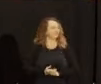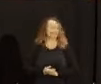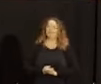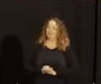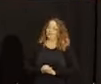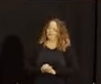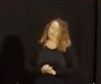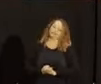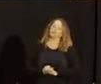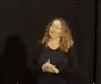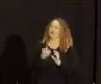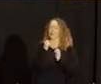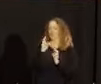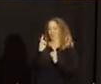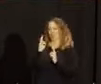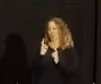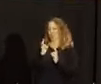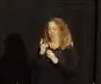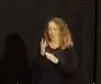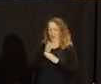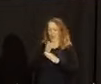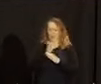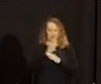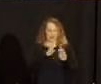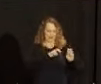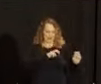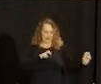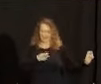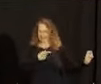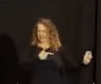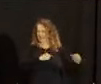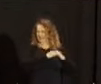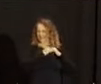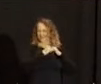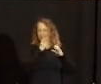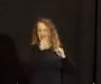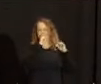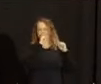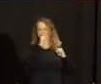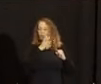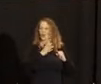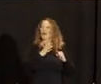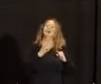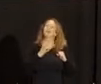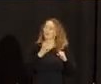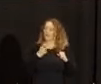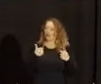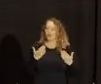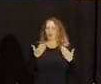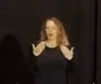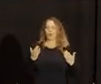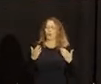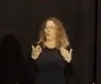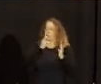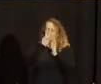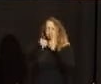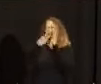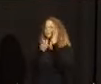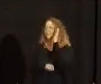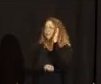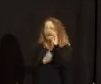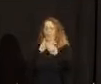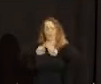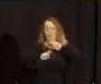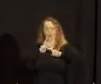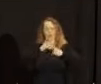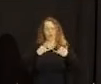So I'm so honored to share the stage with these amazing women. We're going to go ahead and dive into the questions